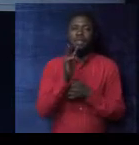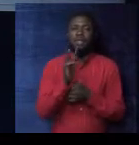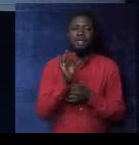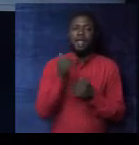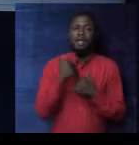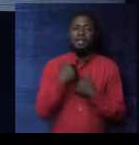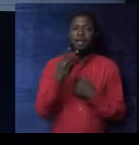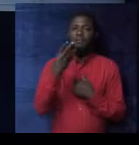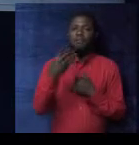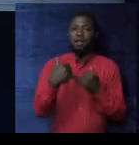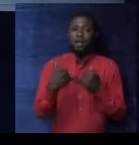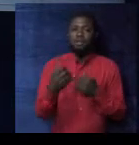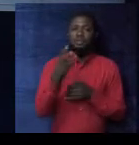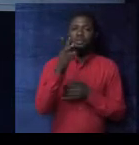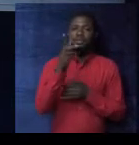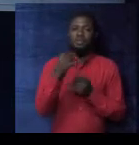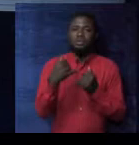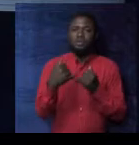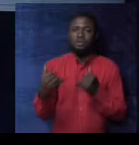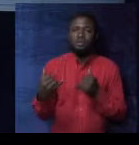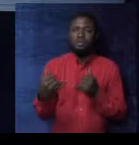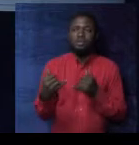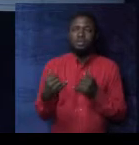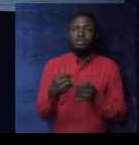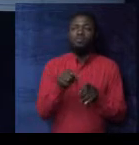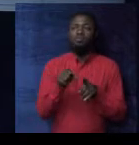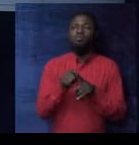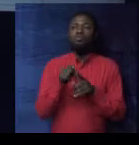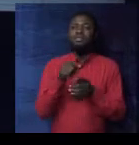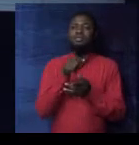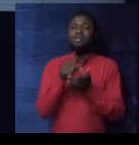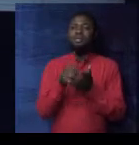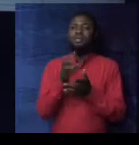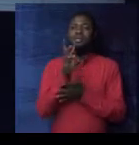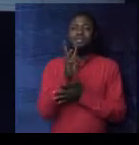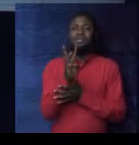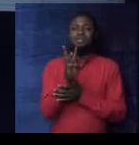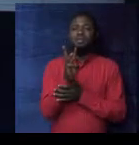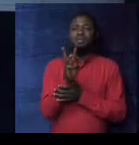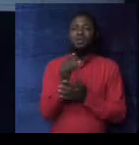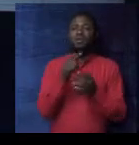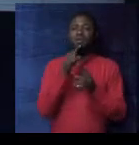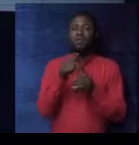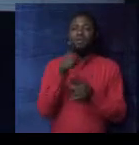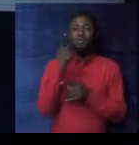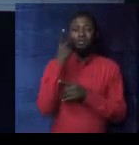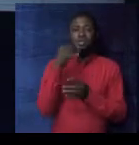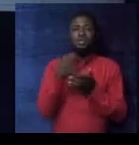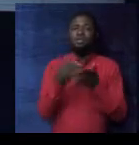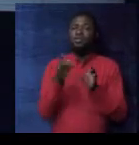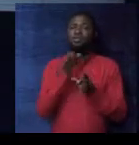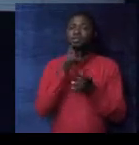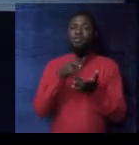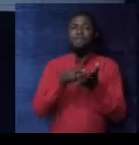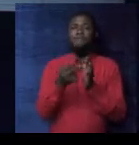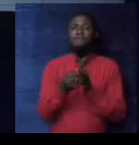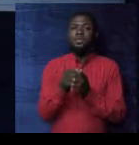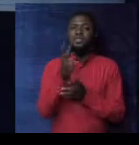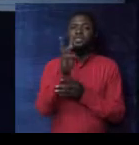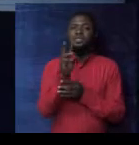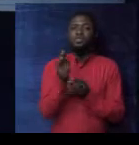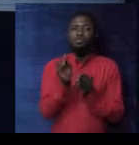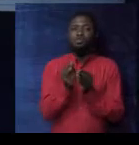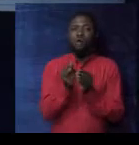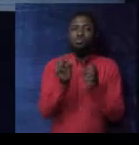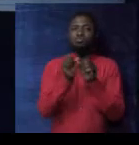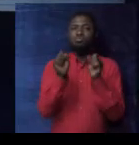I have 3 strips, and I have 4 strips, and 5 strips, 6 strips. So this 6, when you see it, it does not